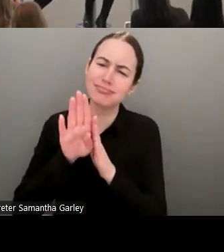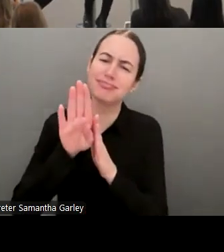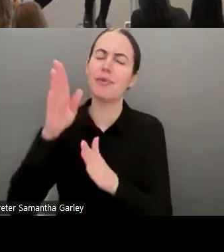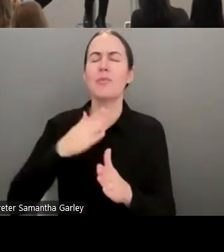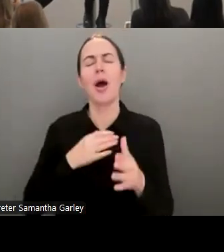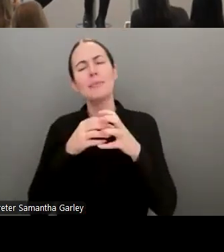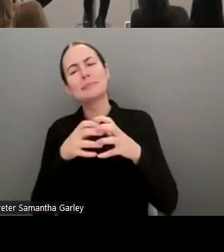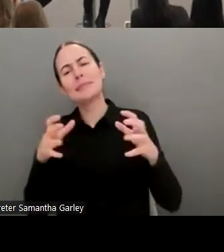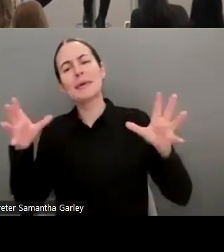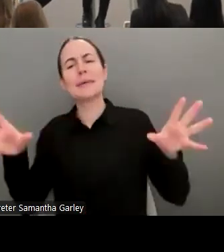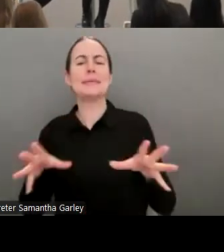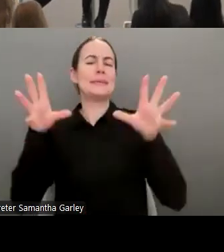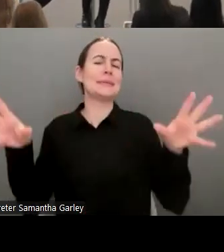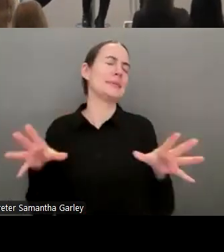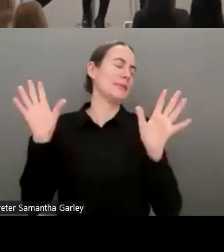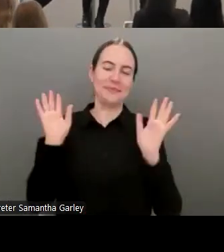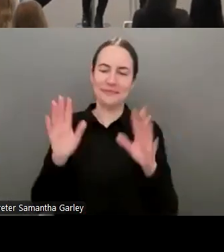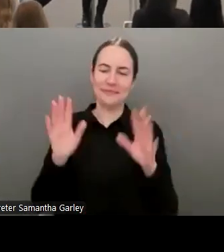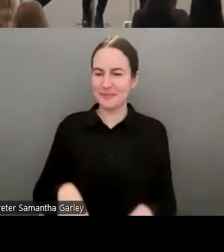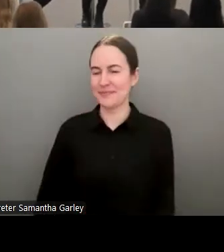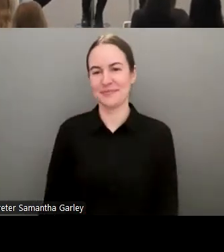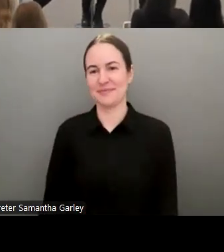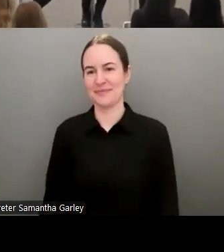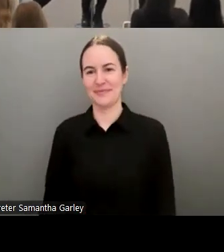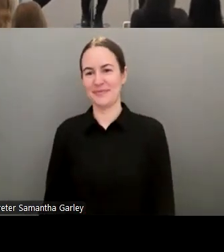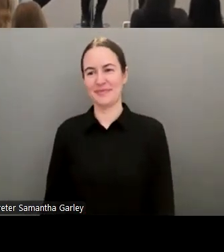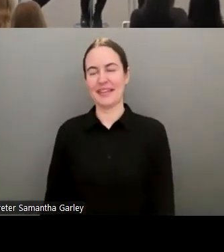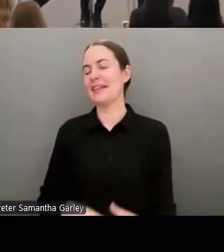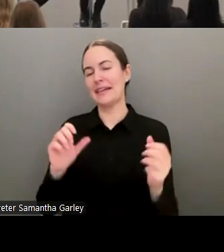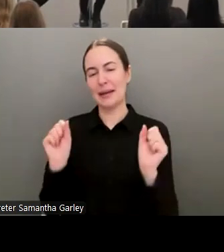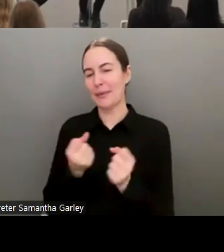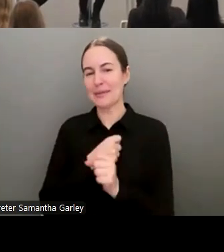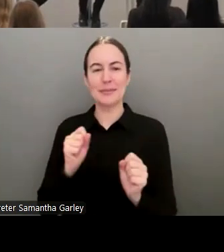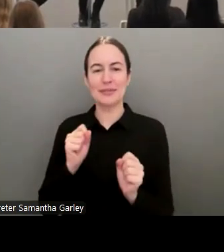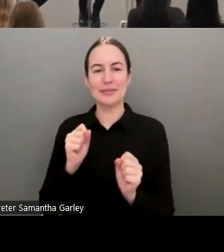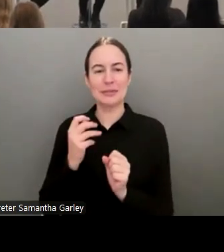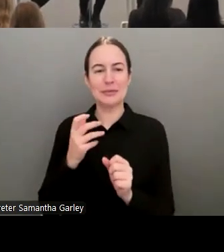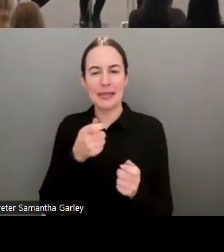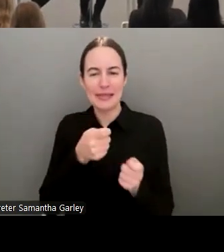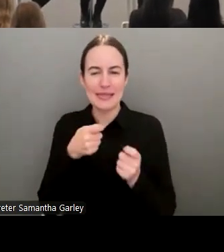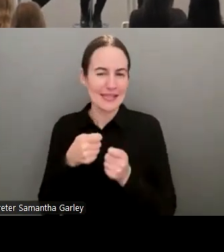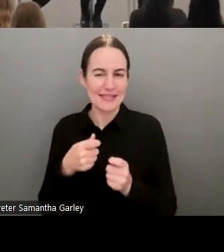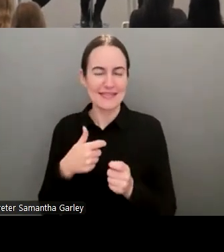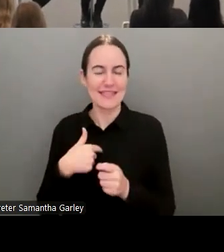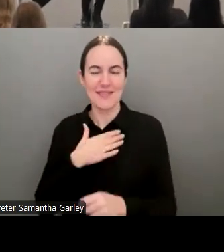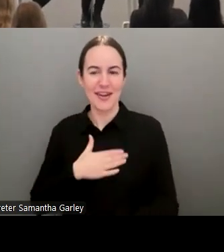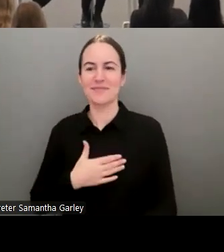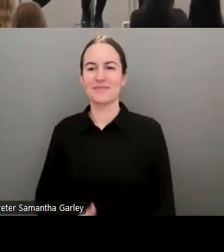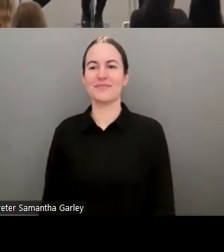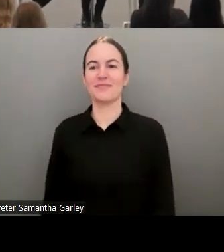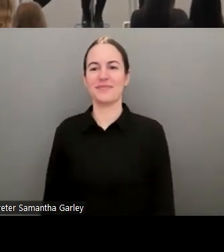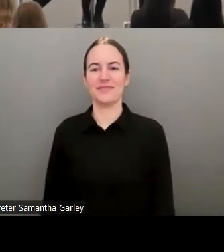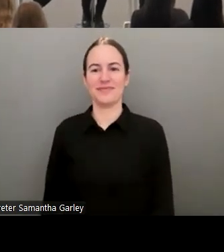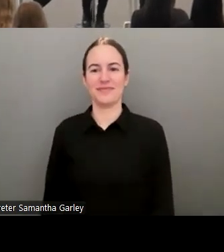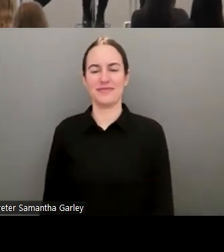it's just commercial. Okay, well, you can't get everything, I guess. So what benefits do you appreciate most yourself? Timo, if we start with you,